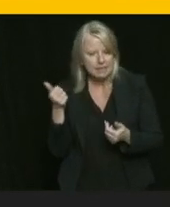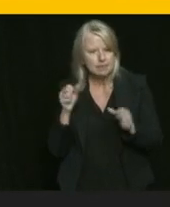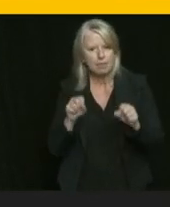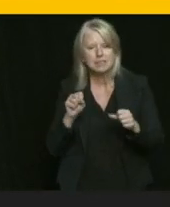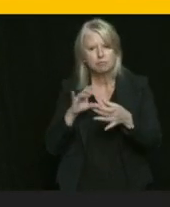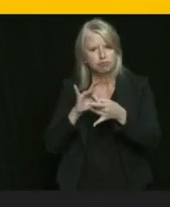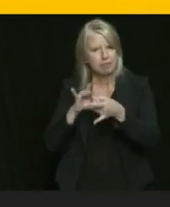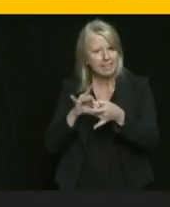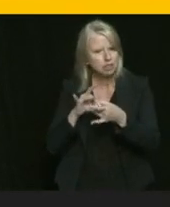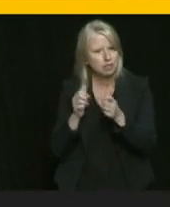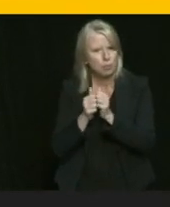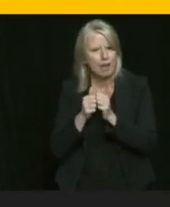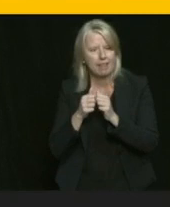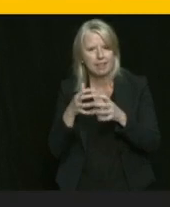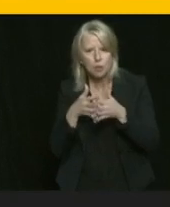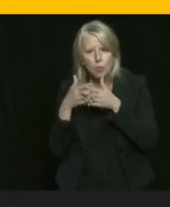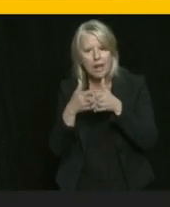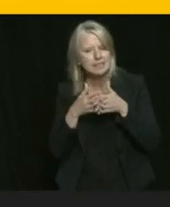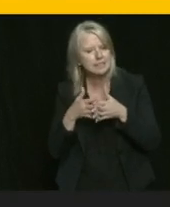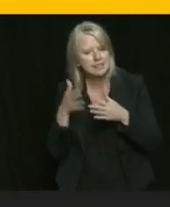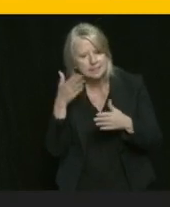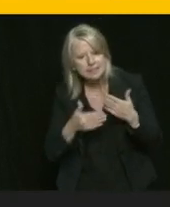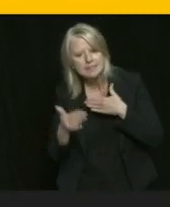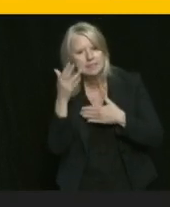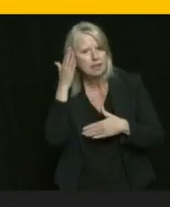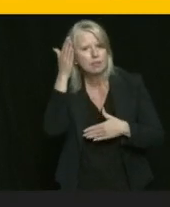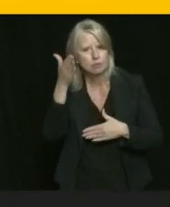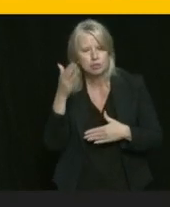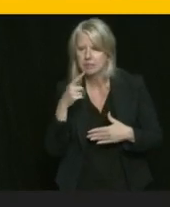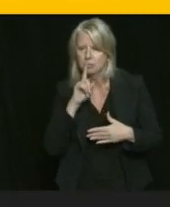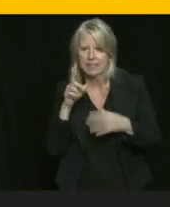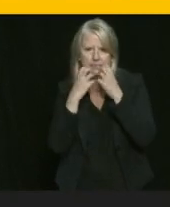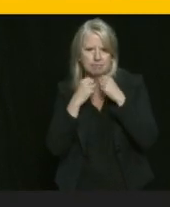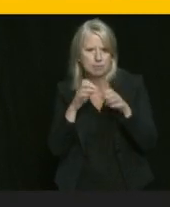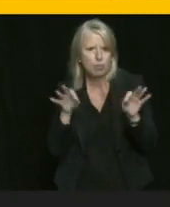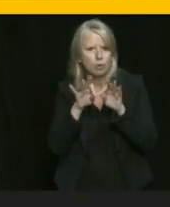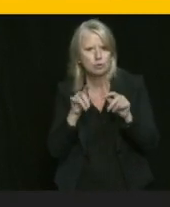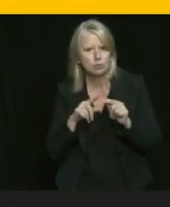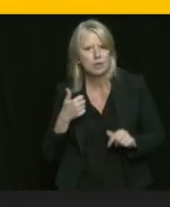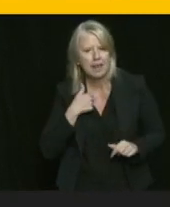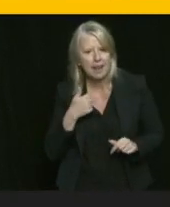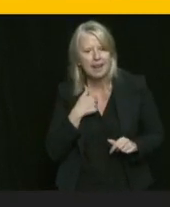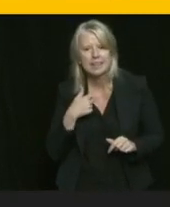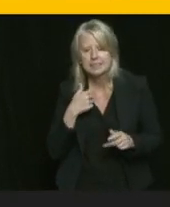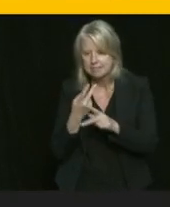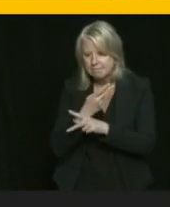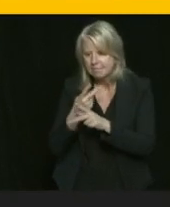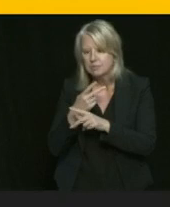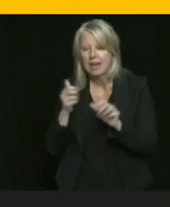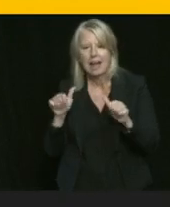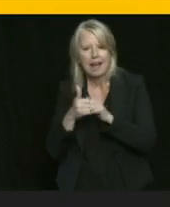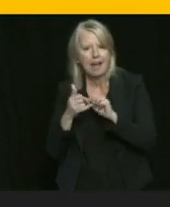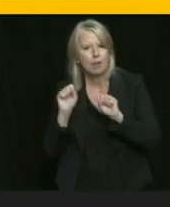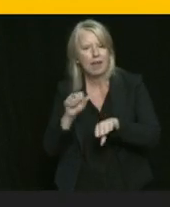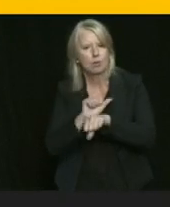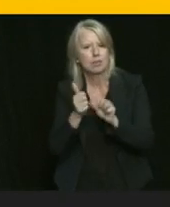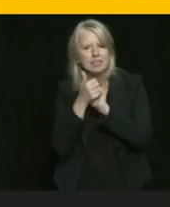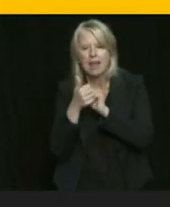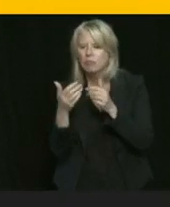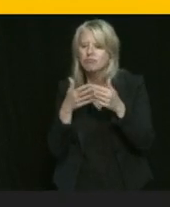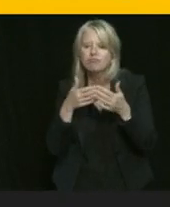the United States going forward because it is so important to Canadians. And we will look to things that we can do together, regardless of